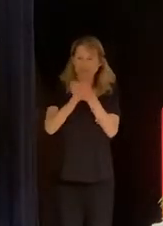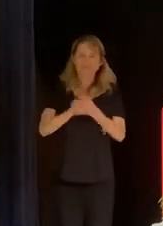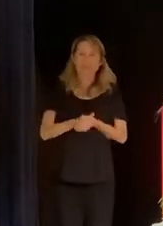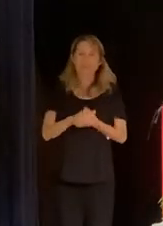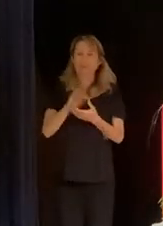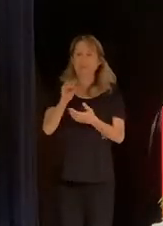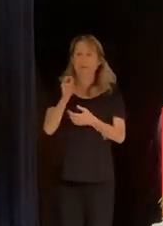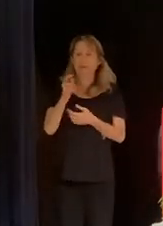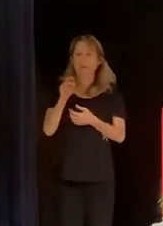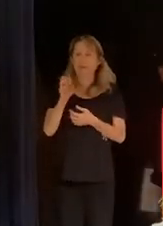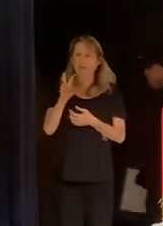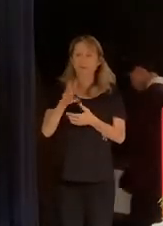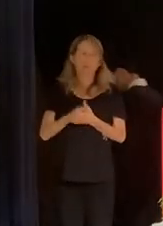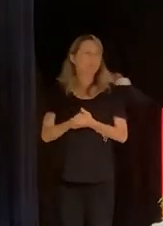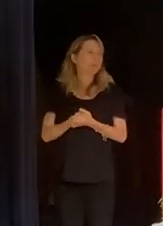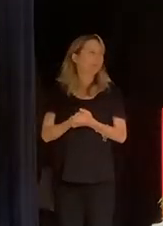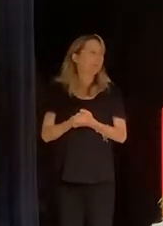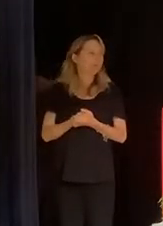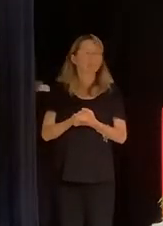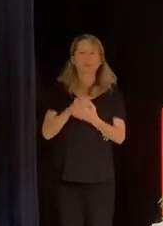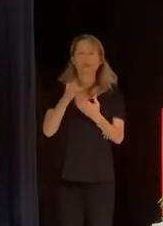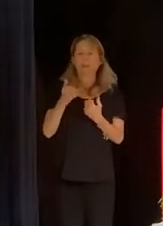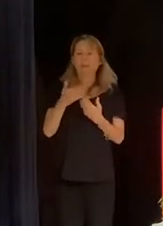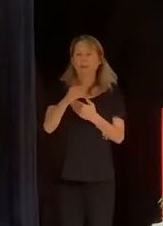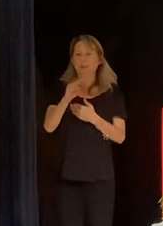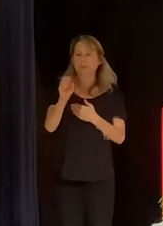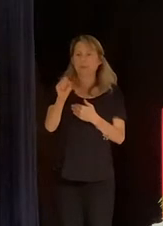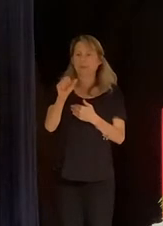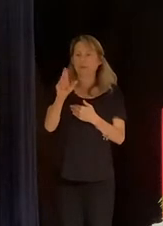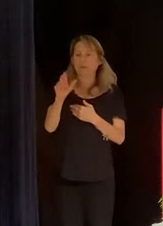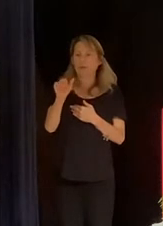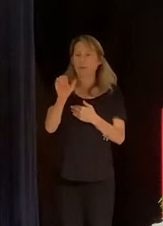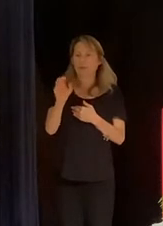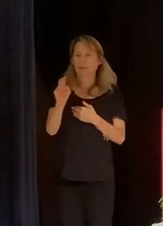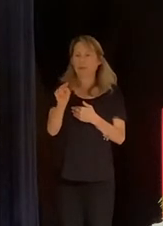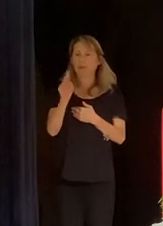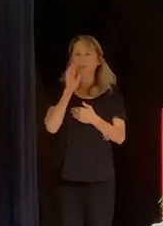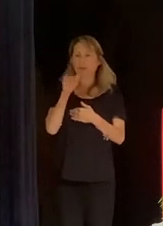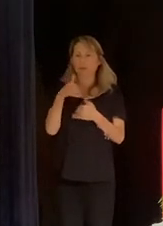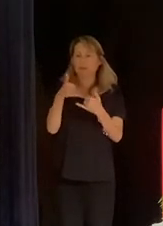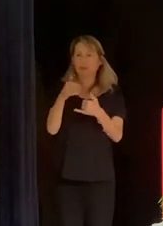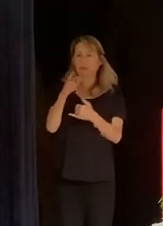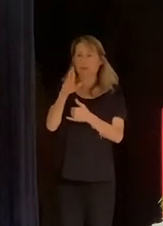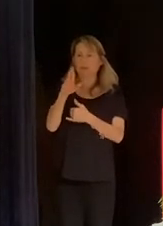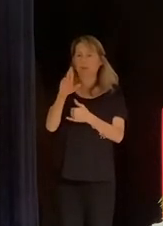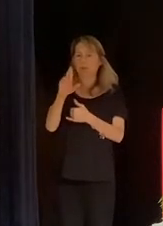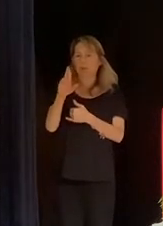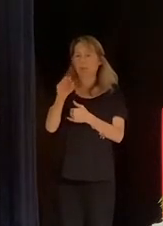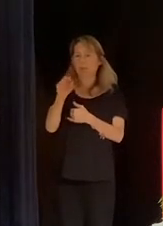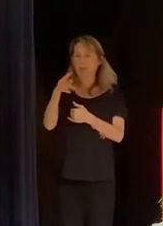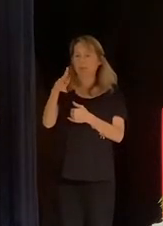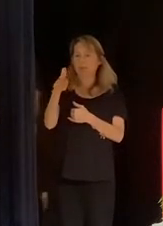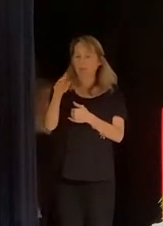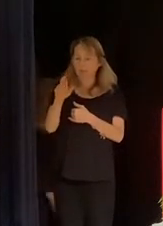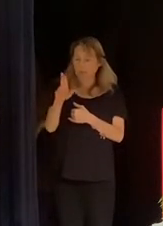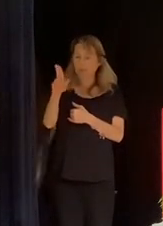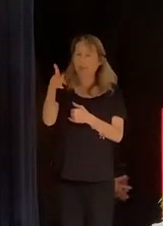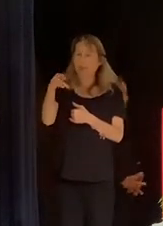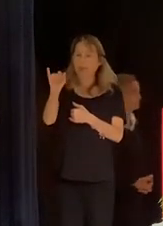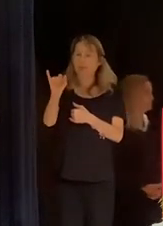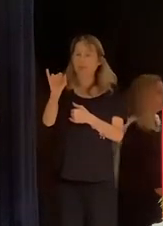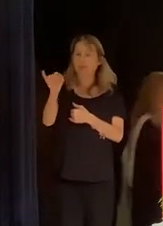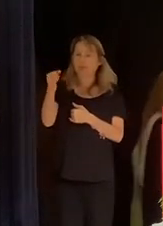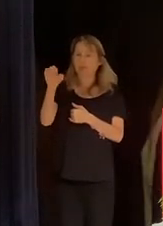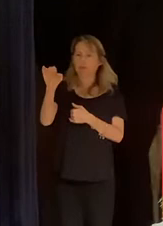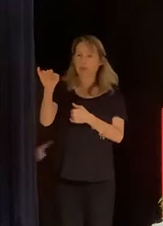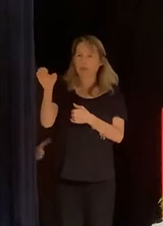Congratulations, Matthew. Next, Ms. Rahman will be presenting the Rupi Jeji Award. And this award is for